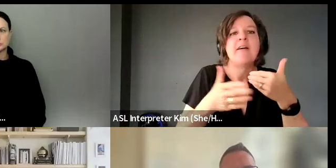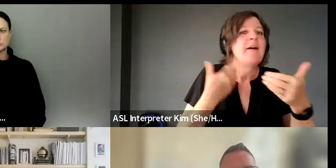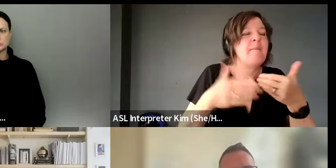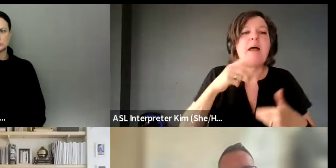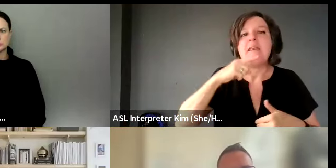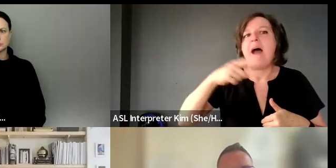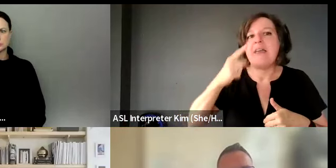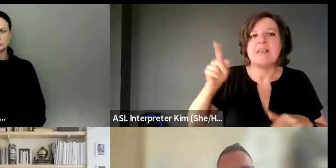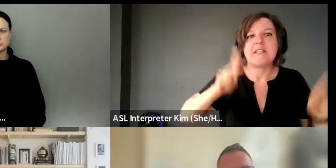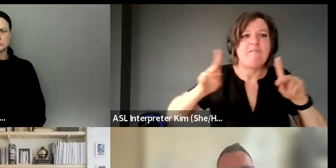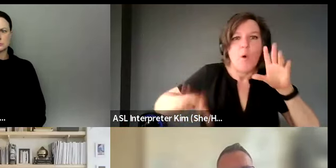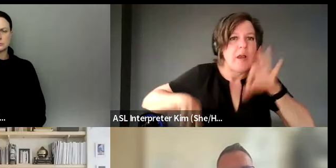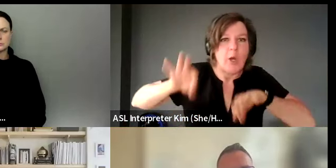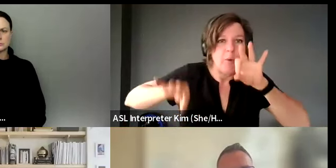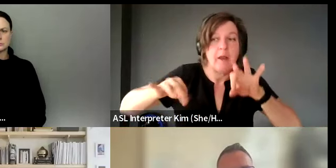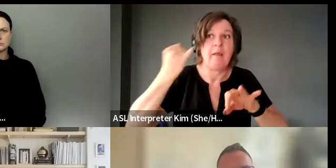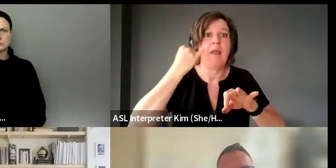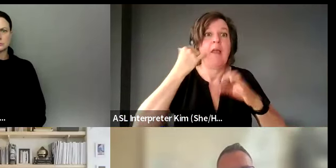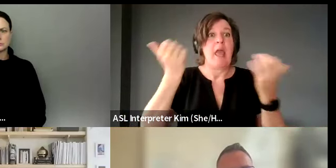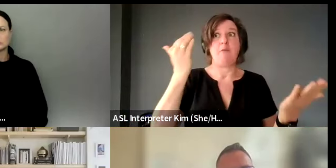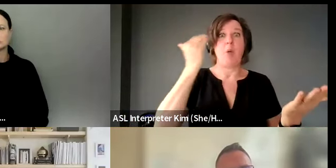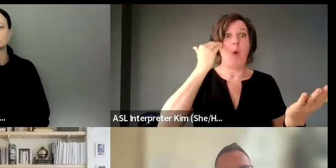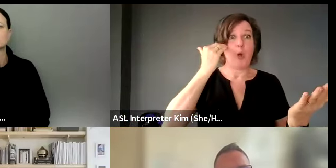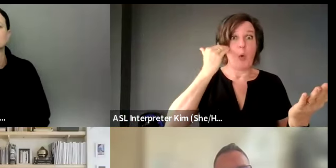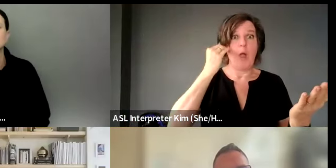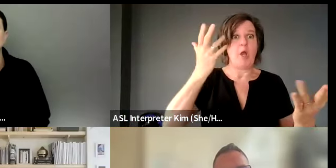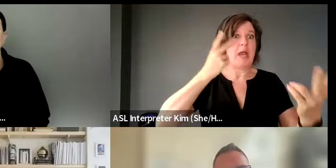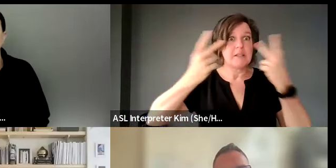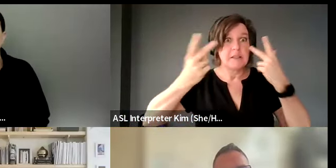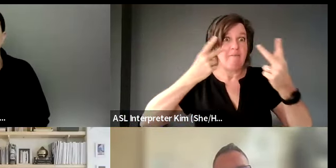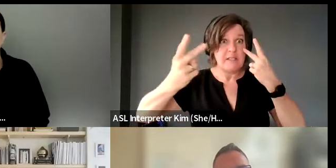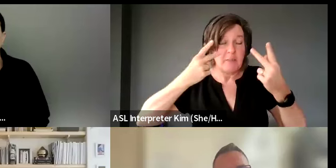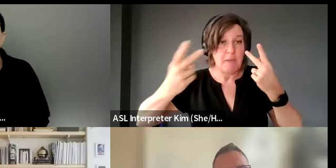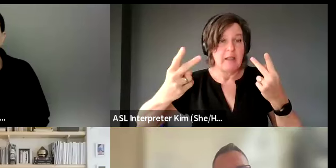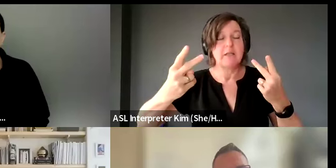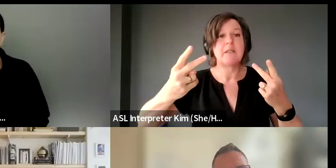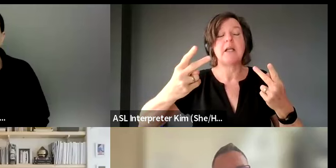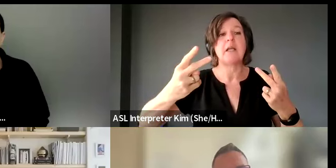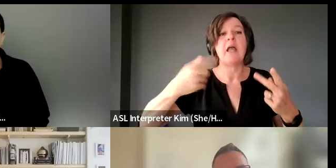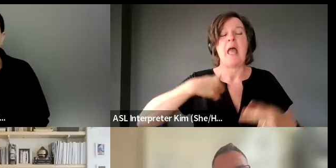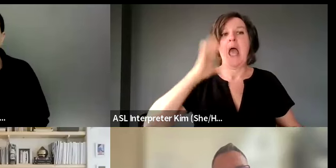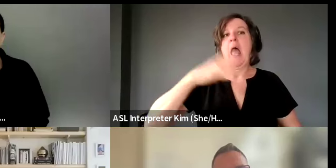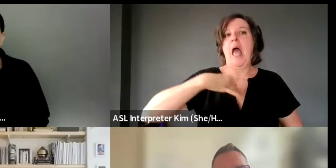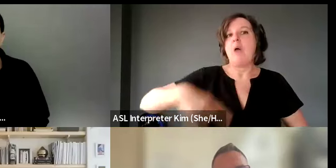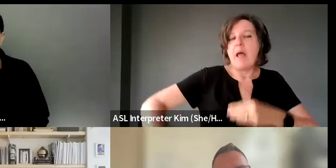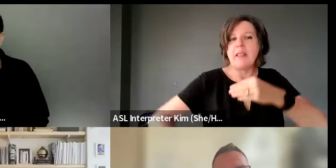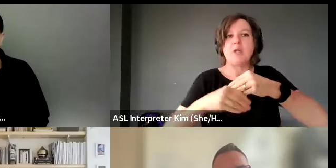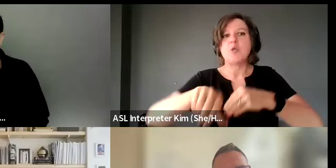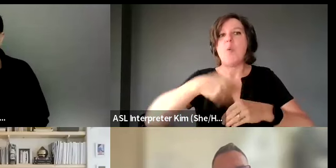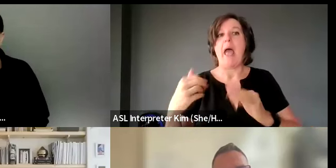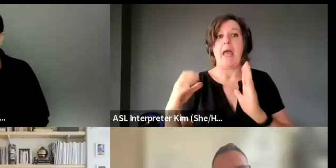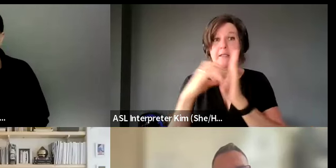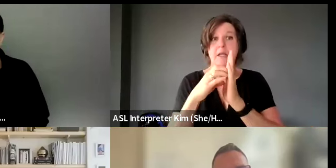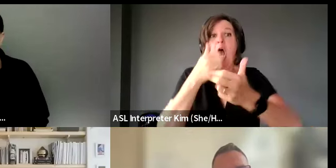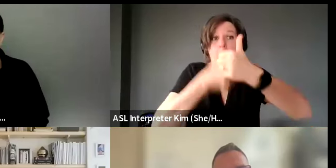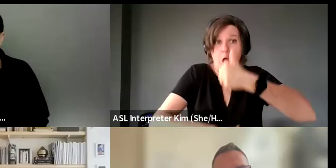want awareness and visibility. So what I like even more is just adding a section into the English